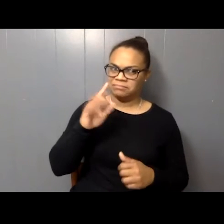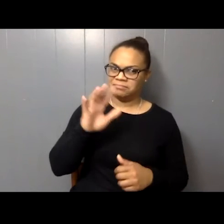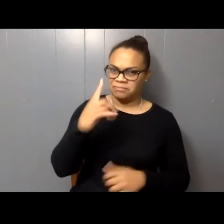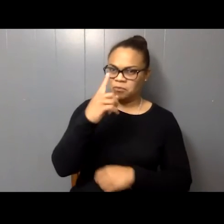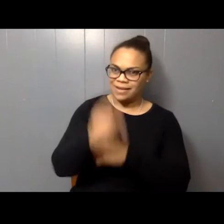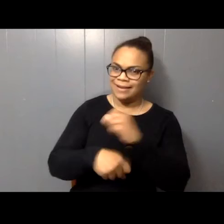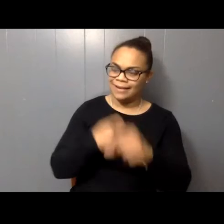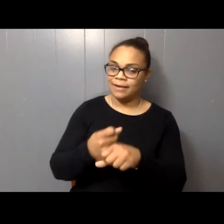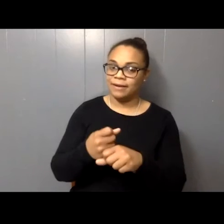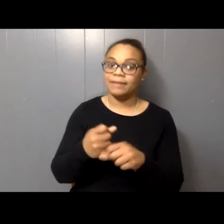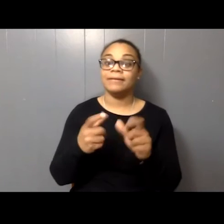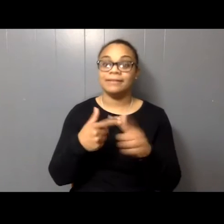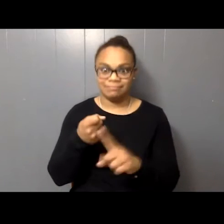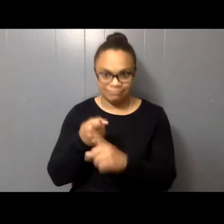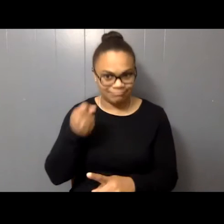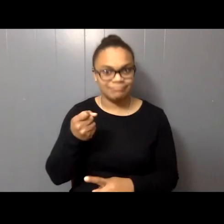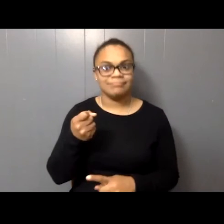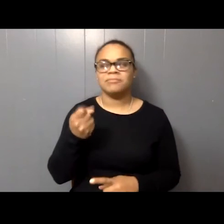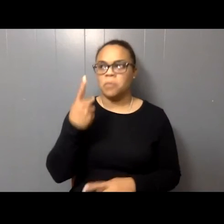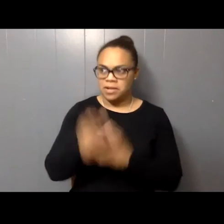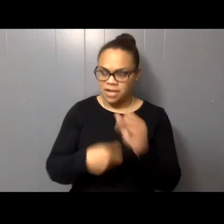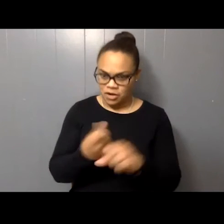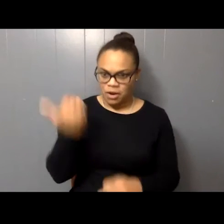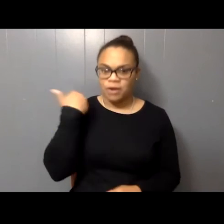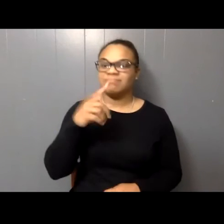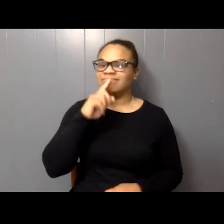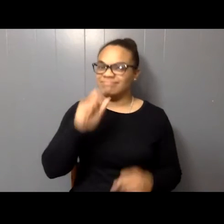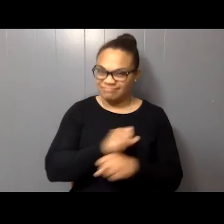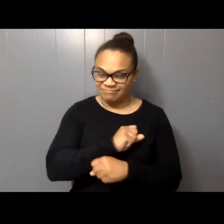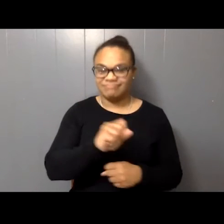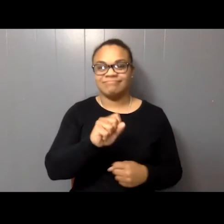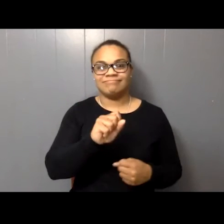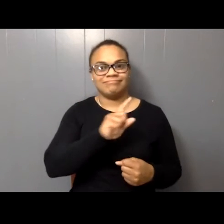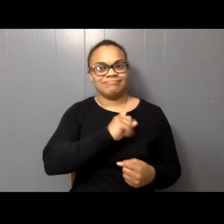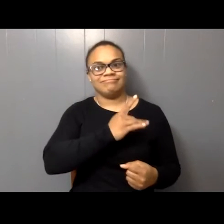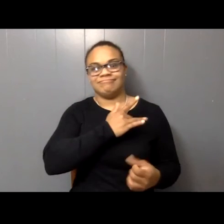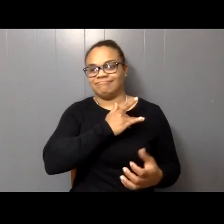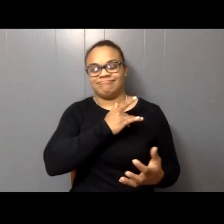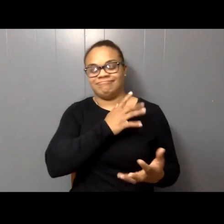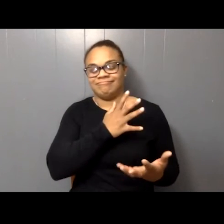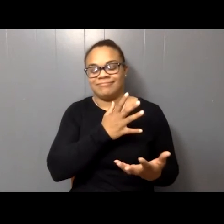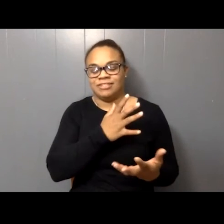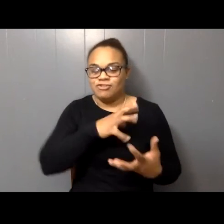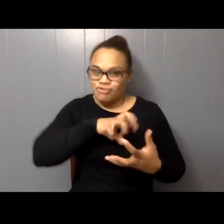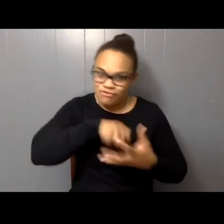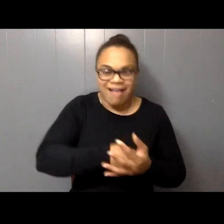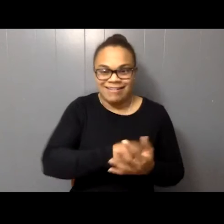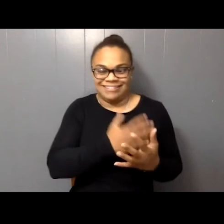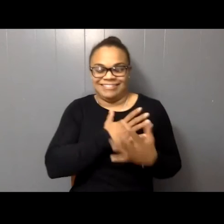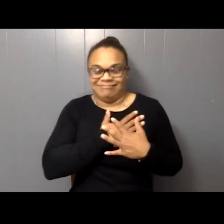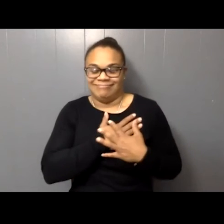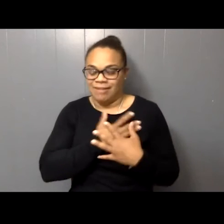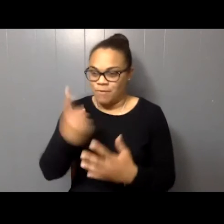an actual crush on a girl for the first time. And I was like, and that took me a second